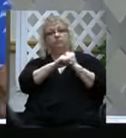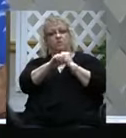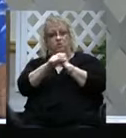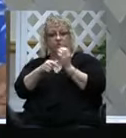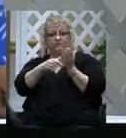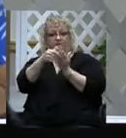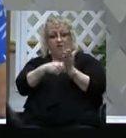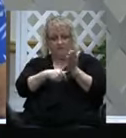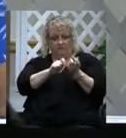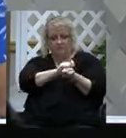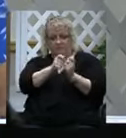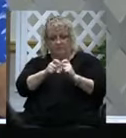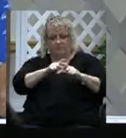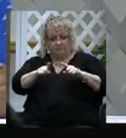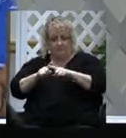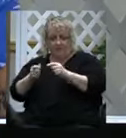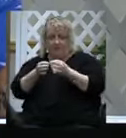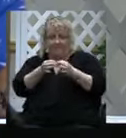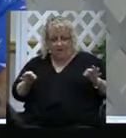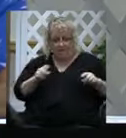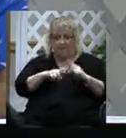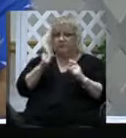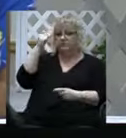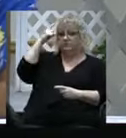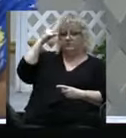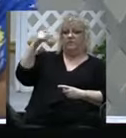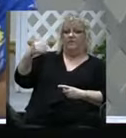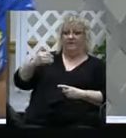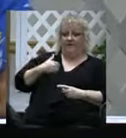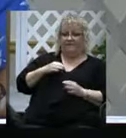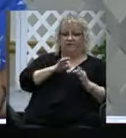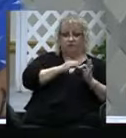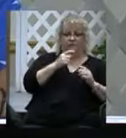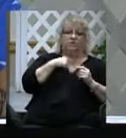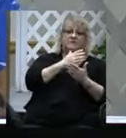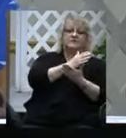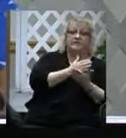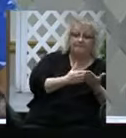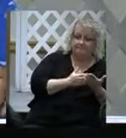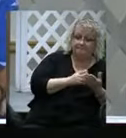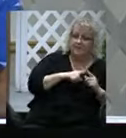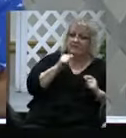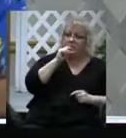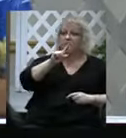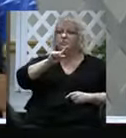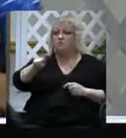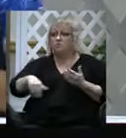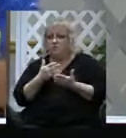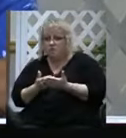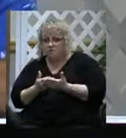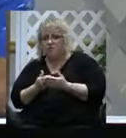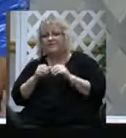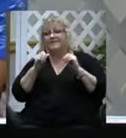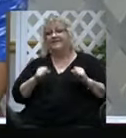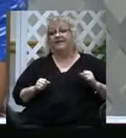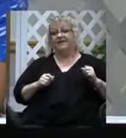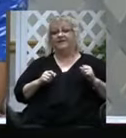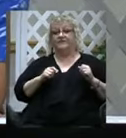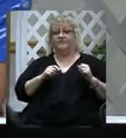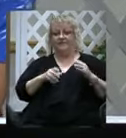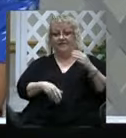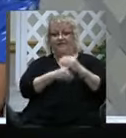this document translated in multiple languages, and just reassure yourself that you will have interpreters for some of the languages. So you would only be able to